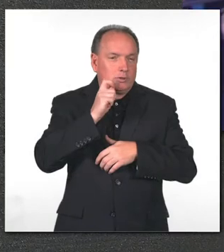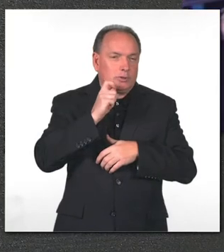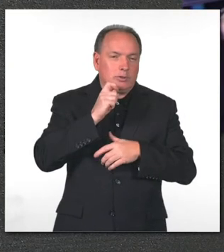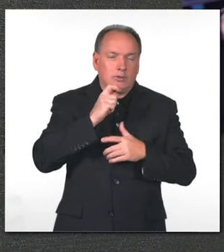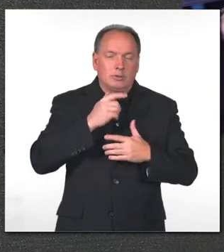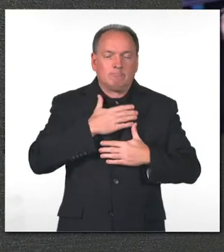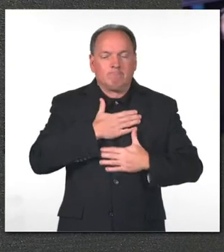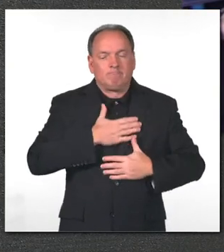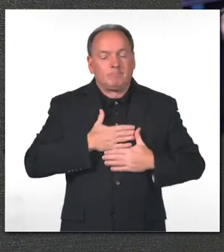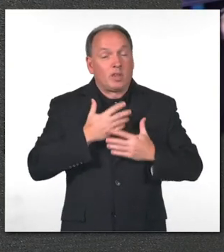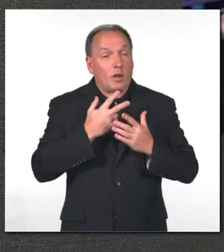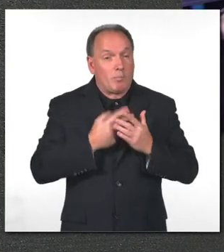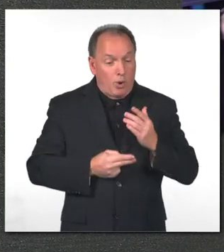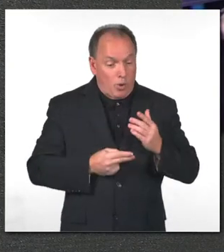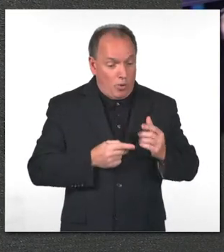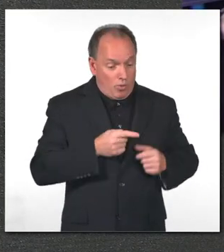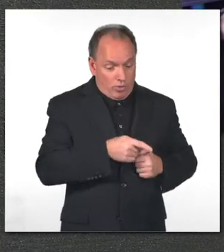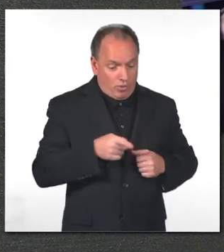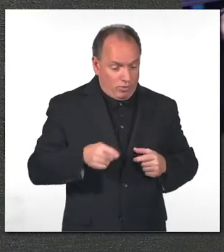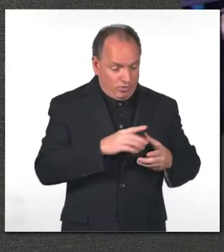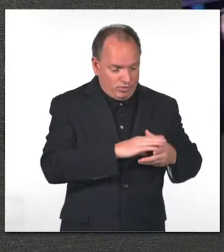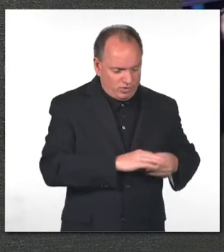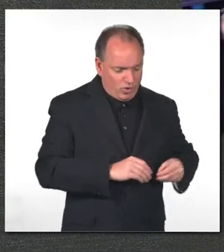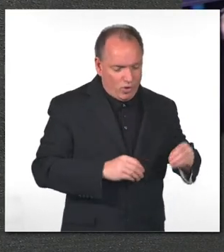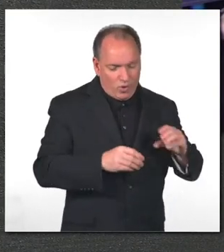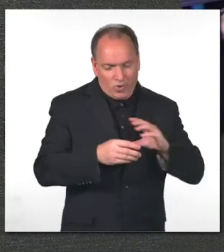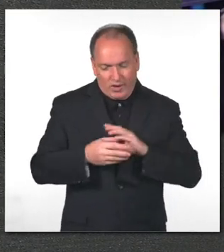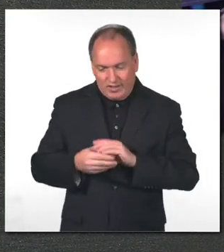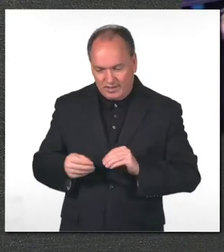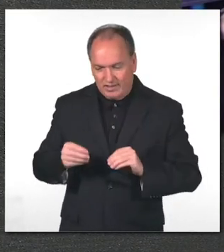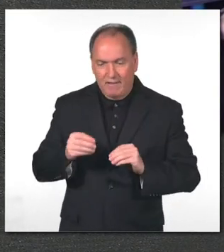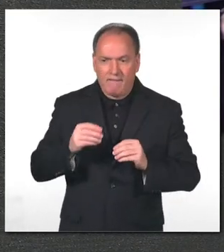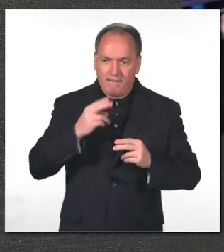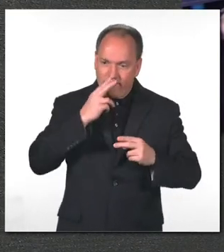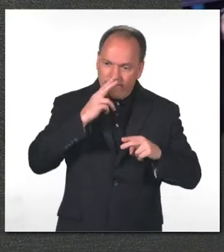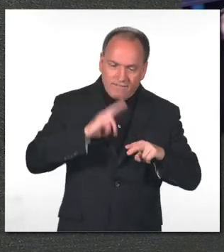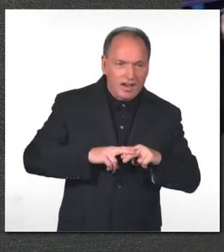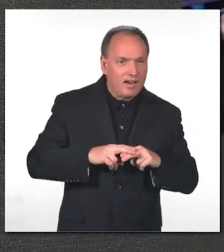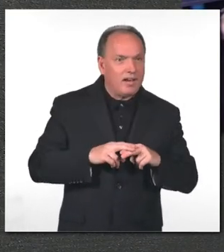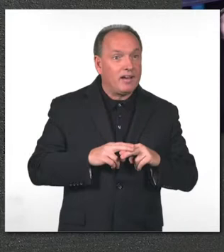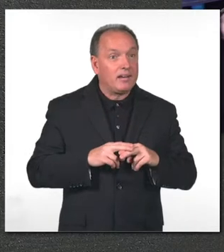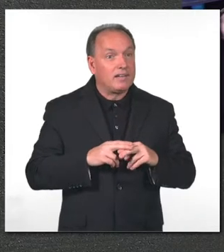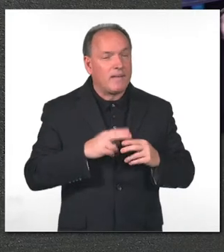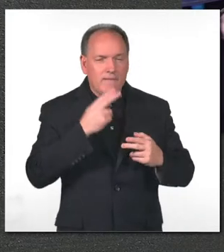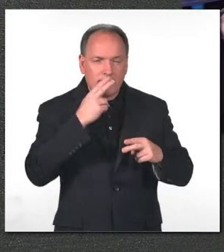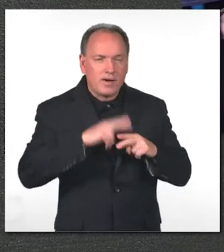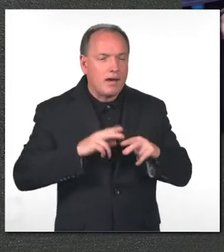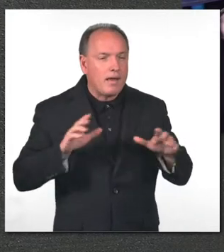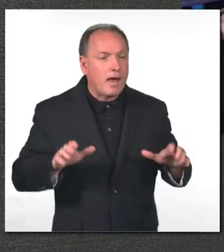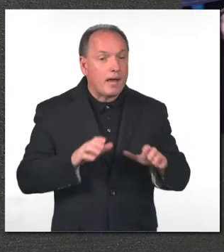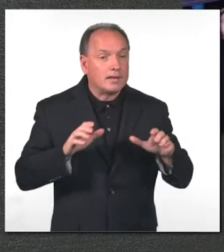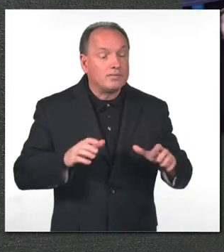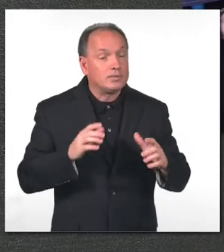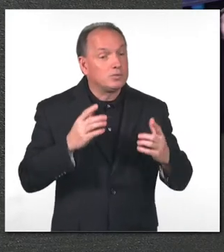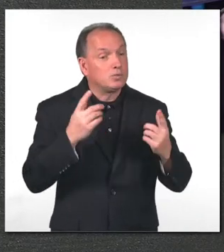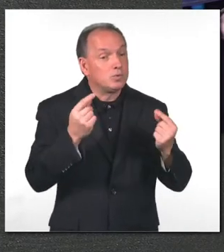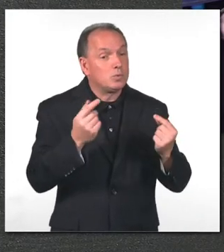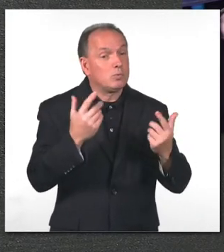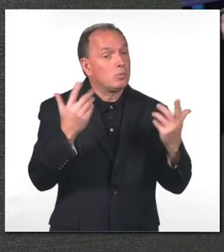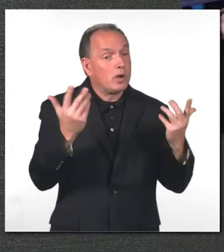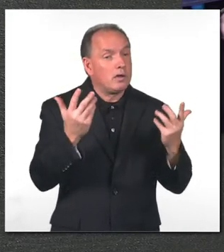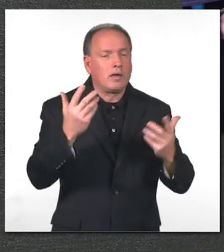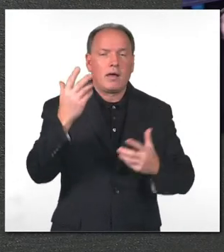Both of those stories are so much fun. And those are both fun activities that you can do outside in the snow.